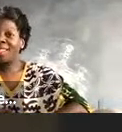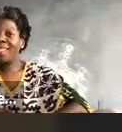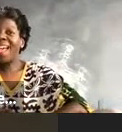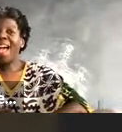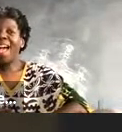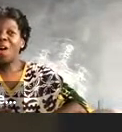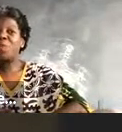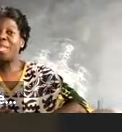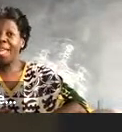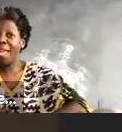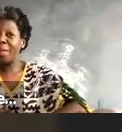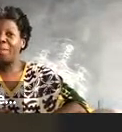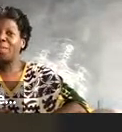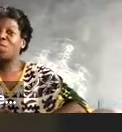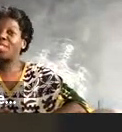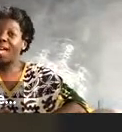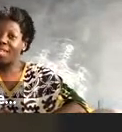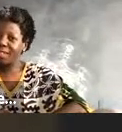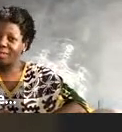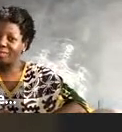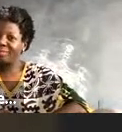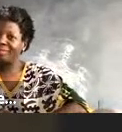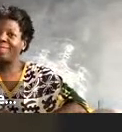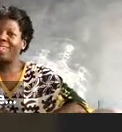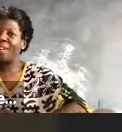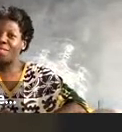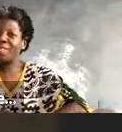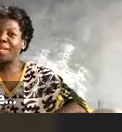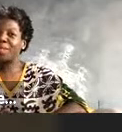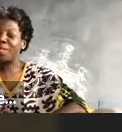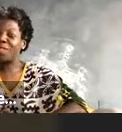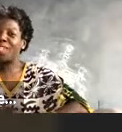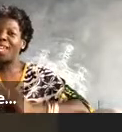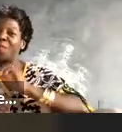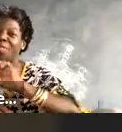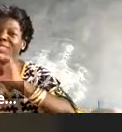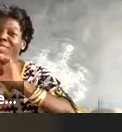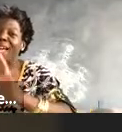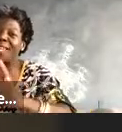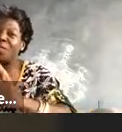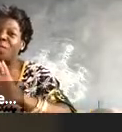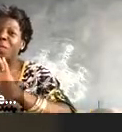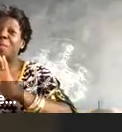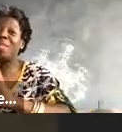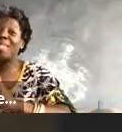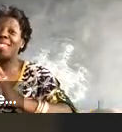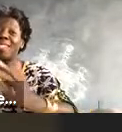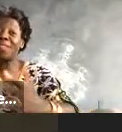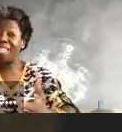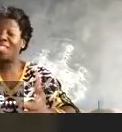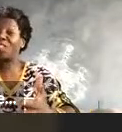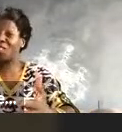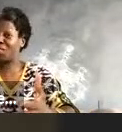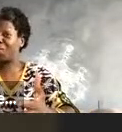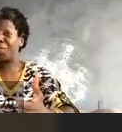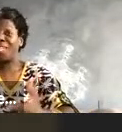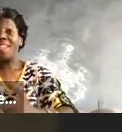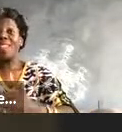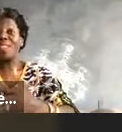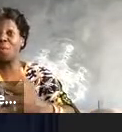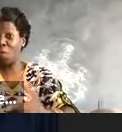tell us how you came to the title of this exhibition and what the title means in relation